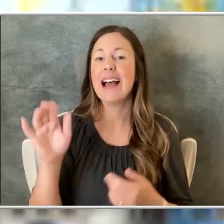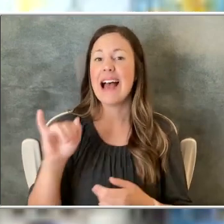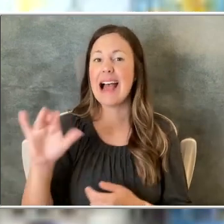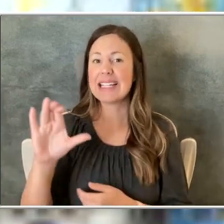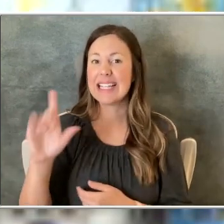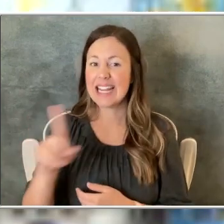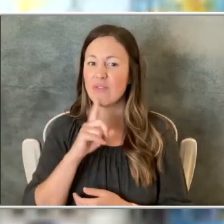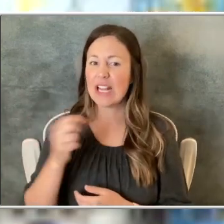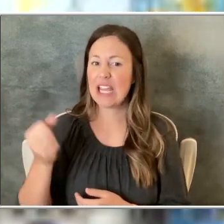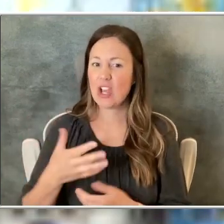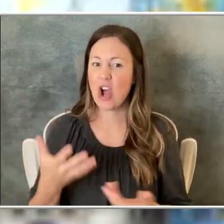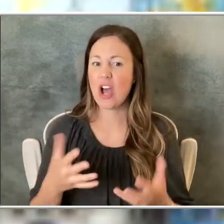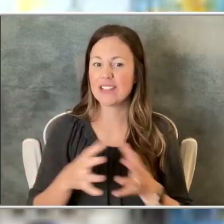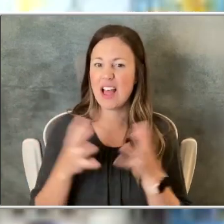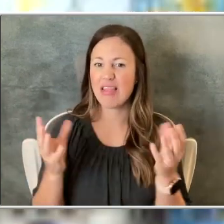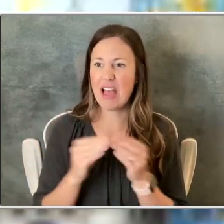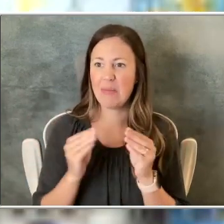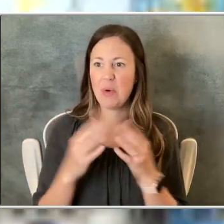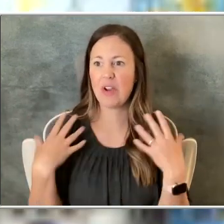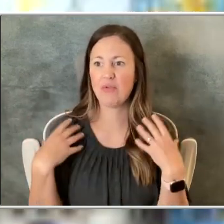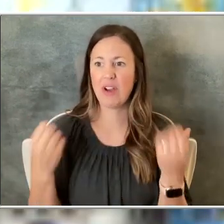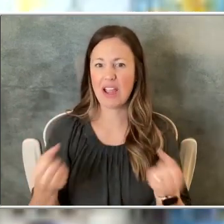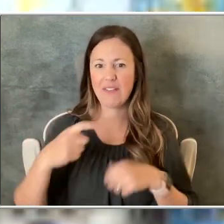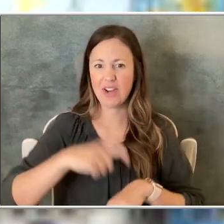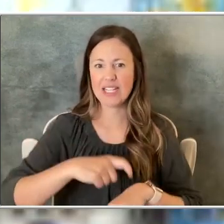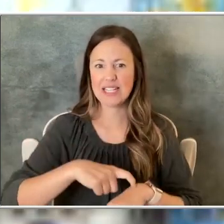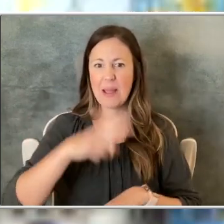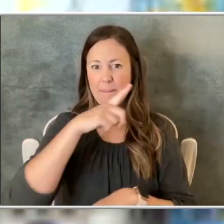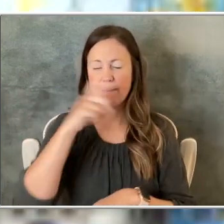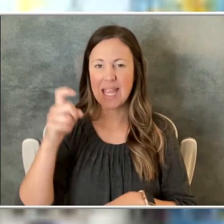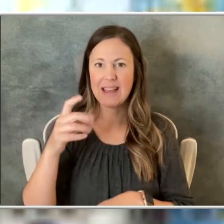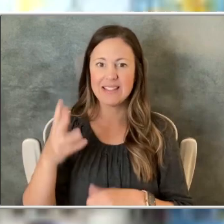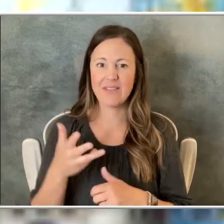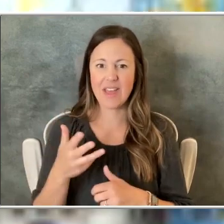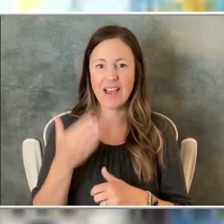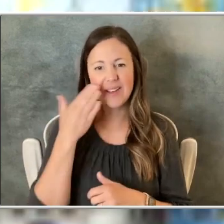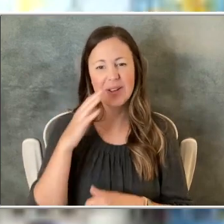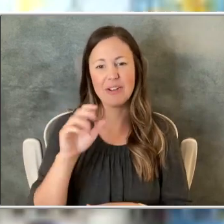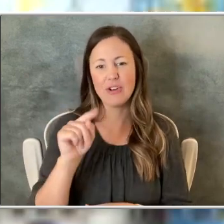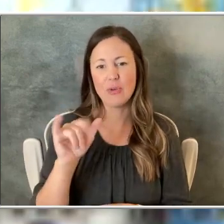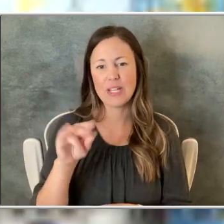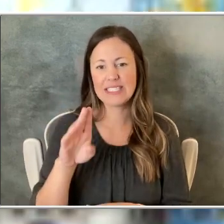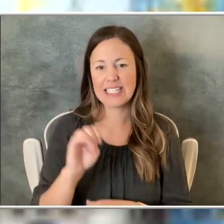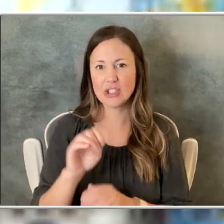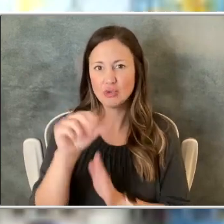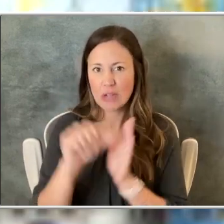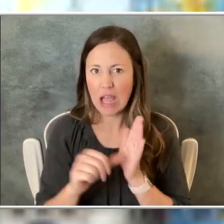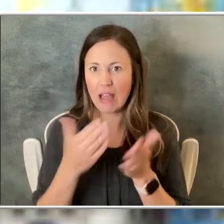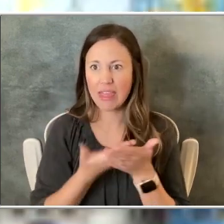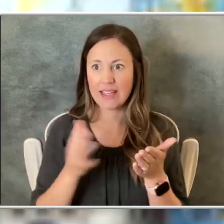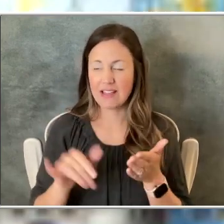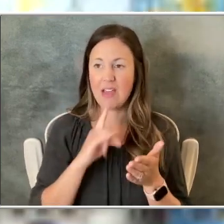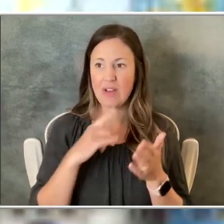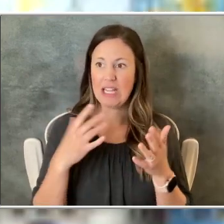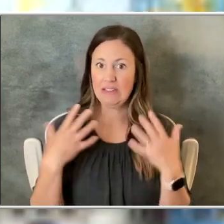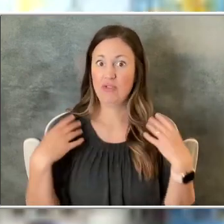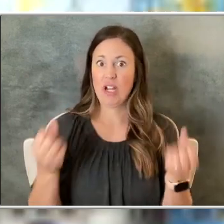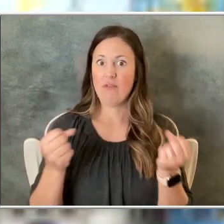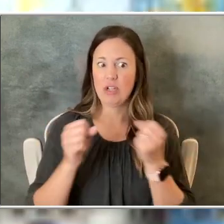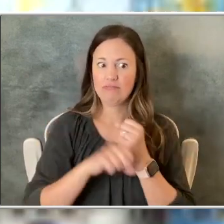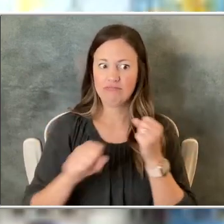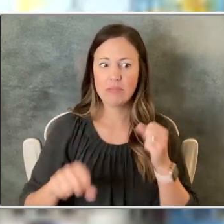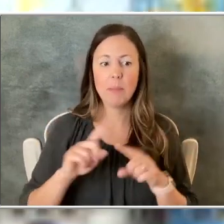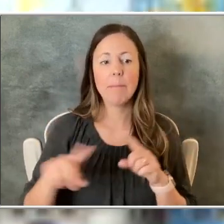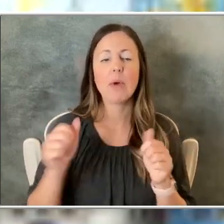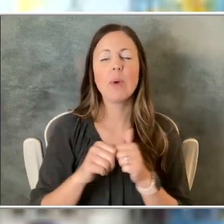caused a lot more recovery time because of the cutting of the tissues and things. But when the ablation